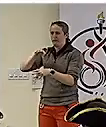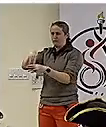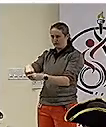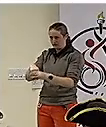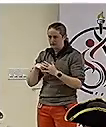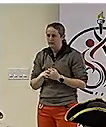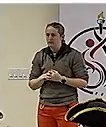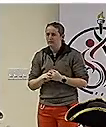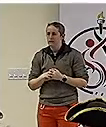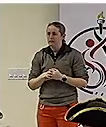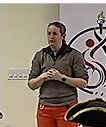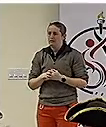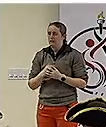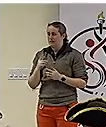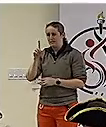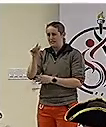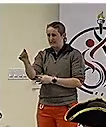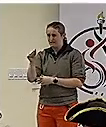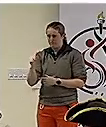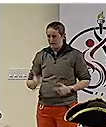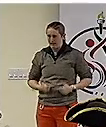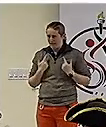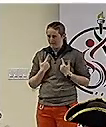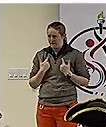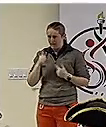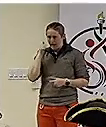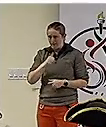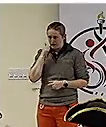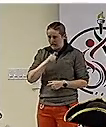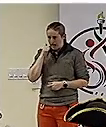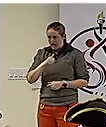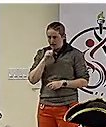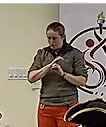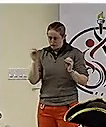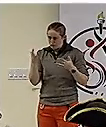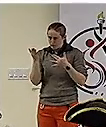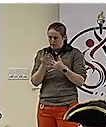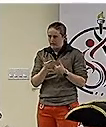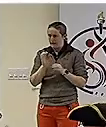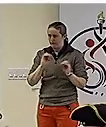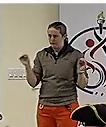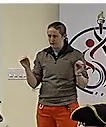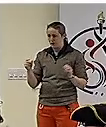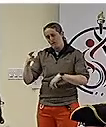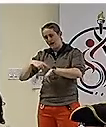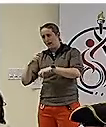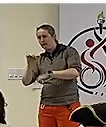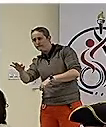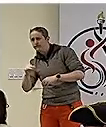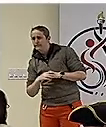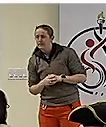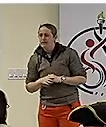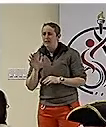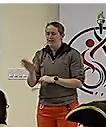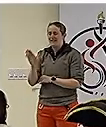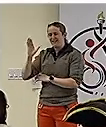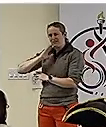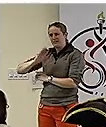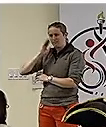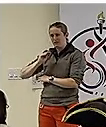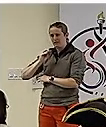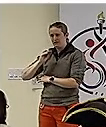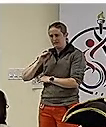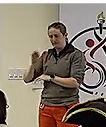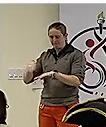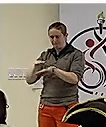is a full-time job, no breaks, no vacation days, it's constant. Their lived experience helps to inform their